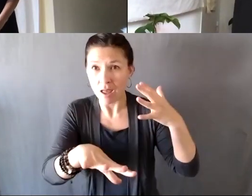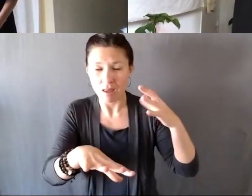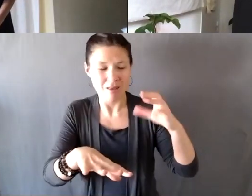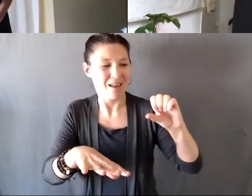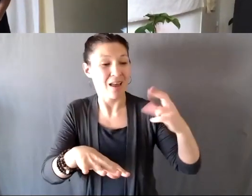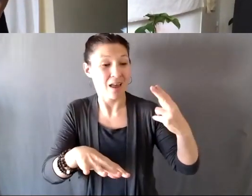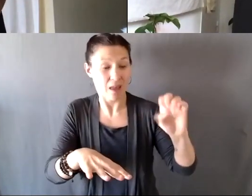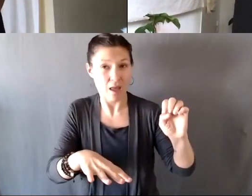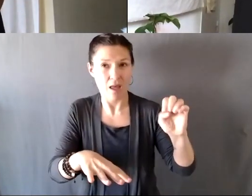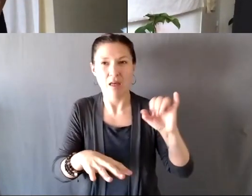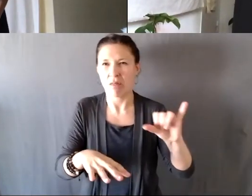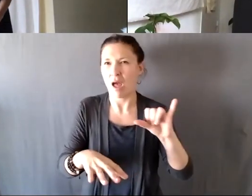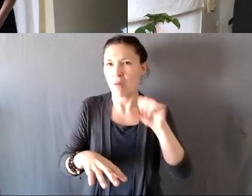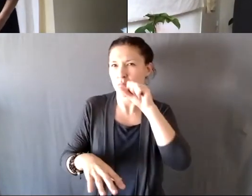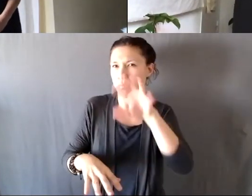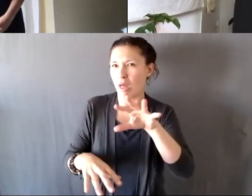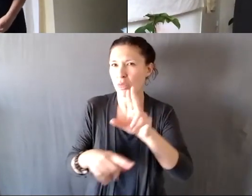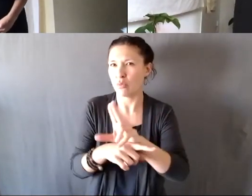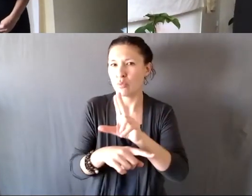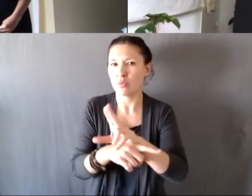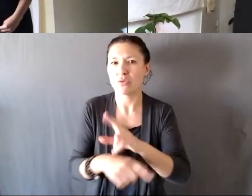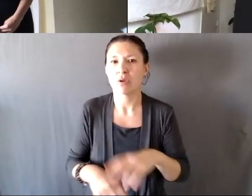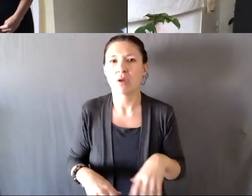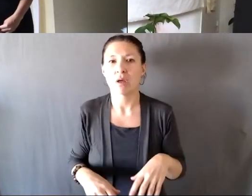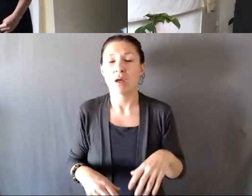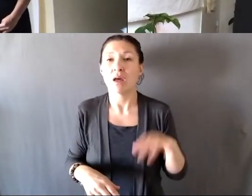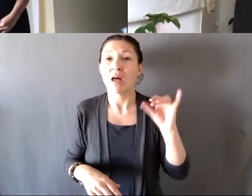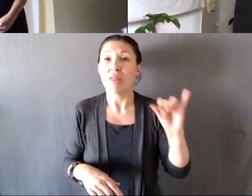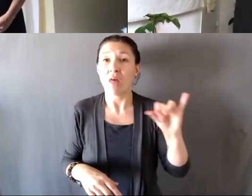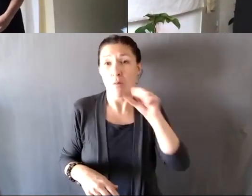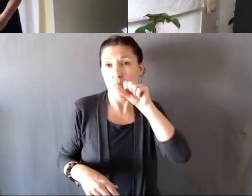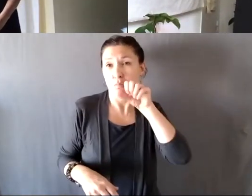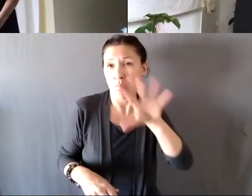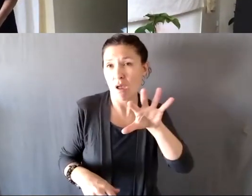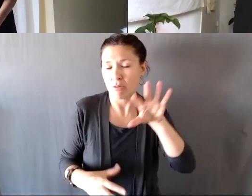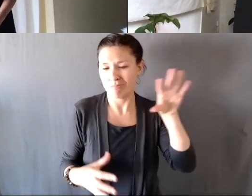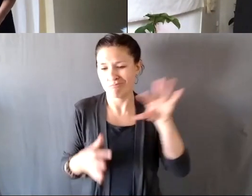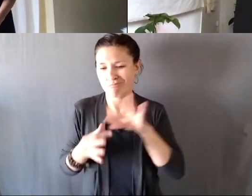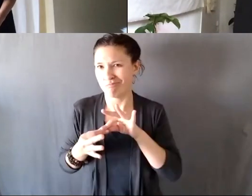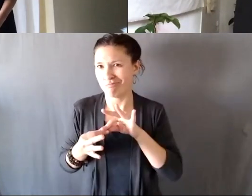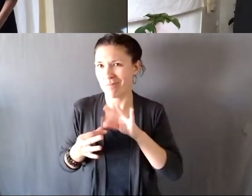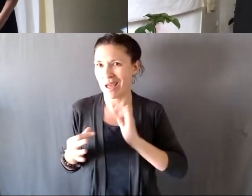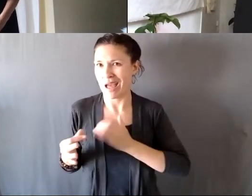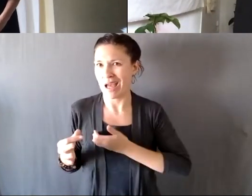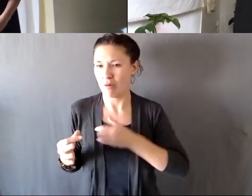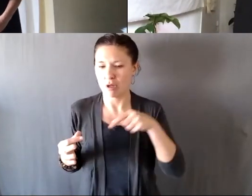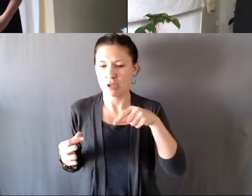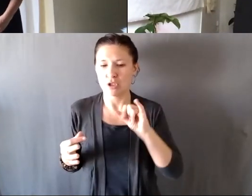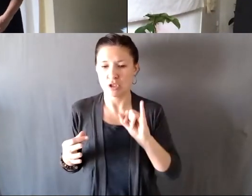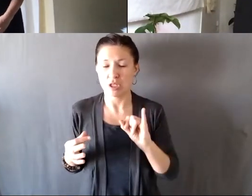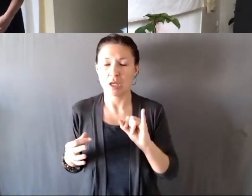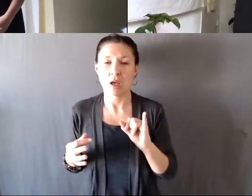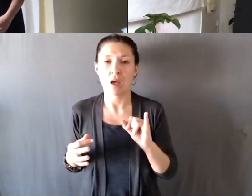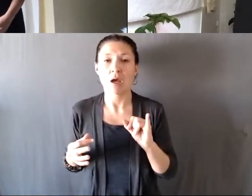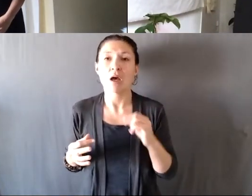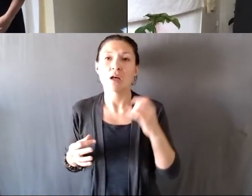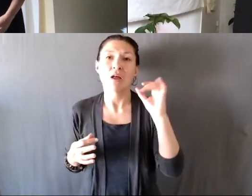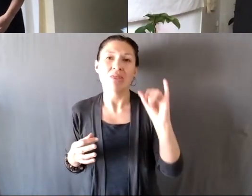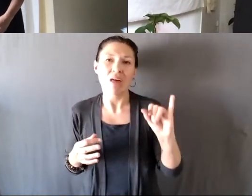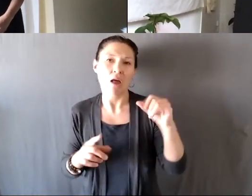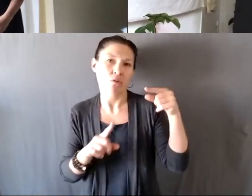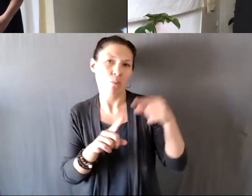that we can interact with our Qi through our breath. So Qigong is the practice of breath work,